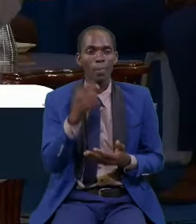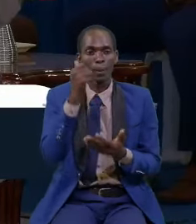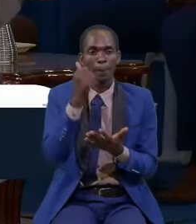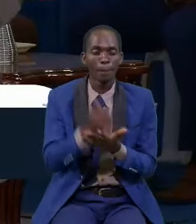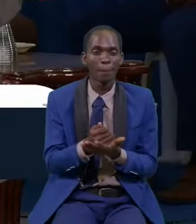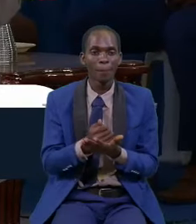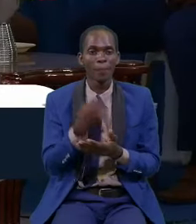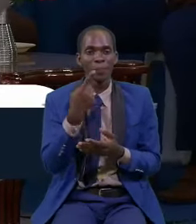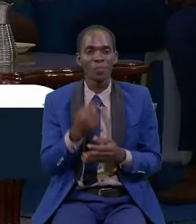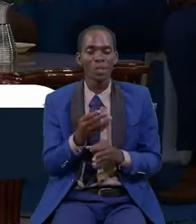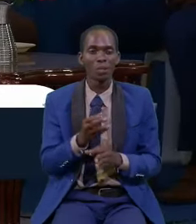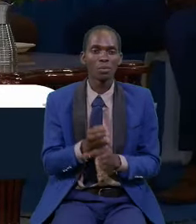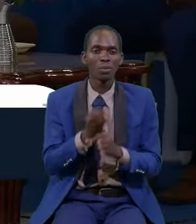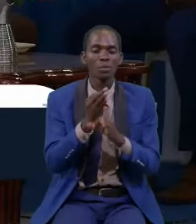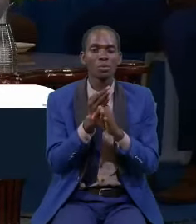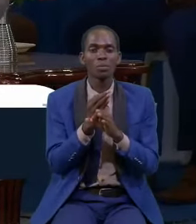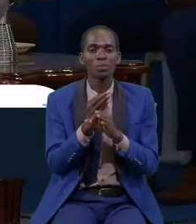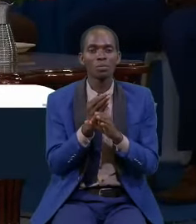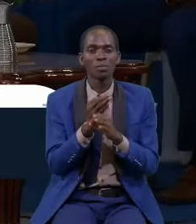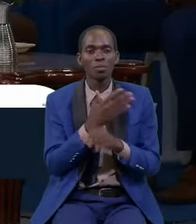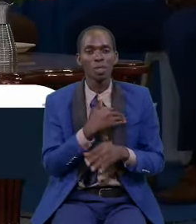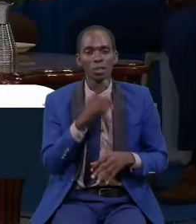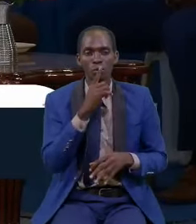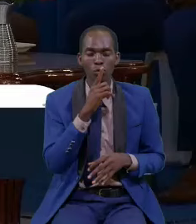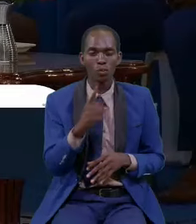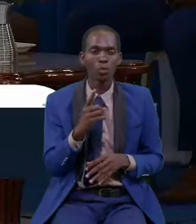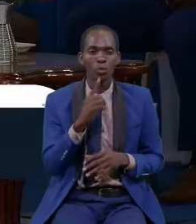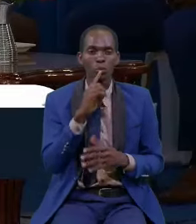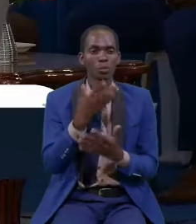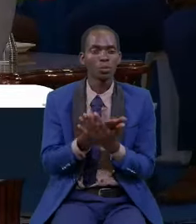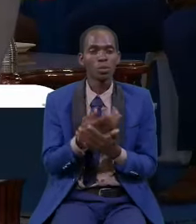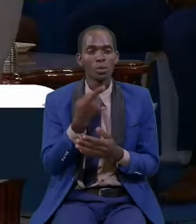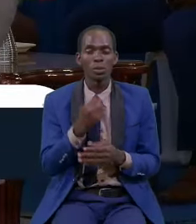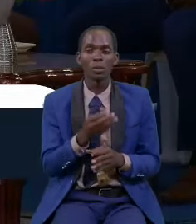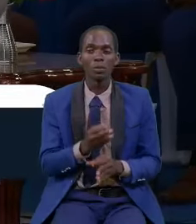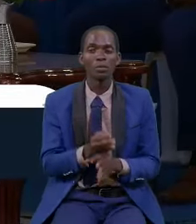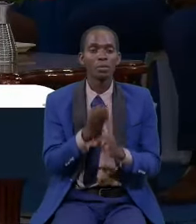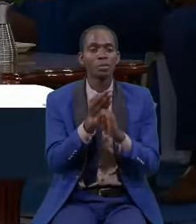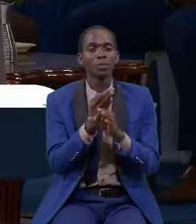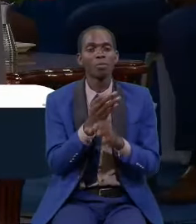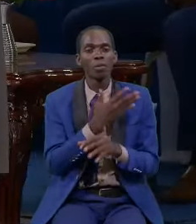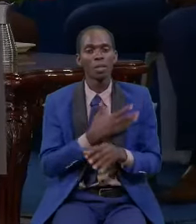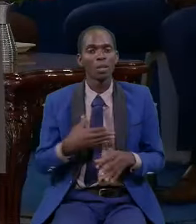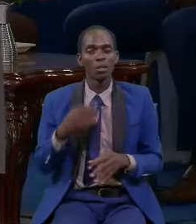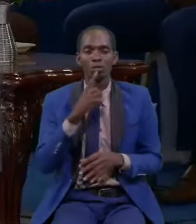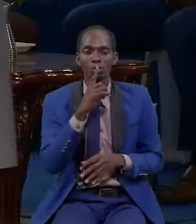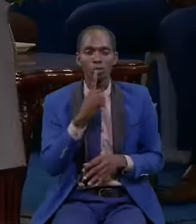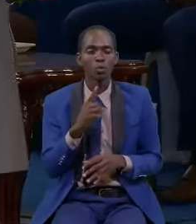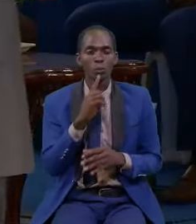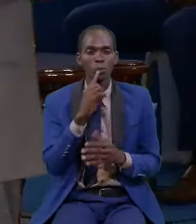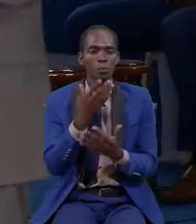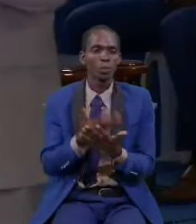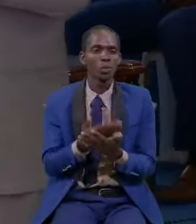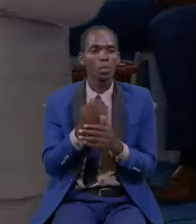faithful and the true witness. The faithful and the true witness. Every